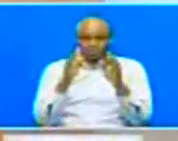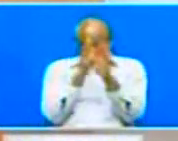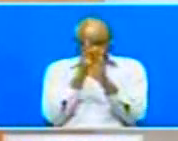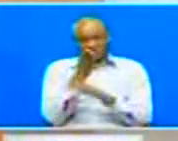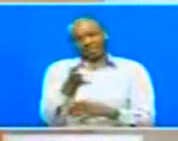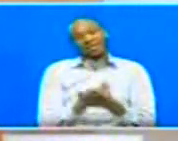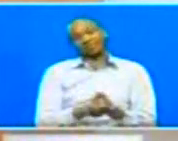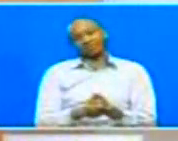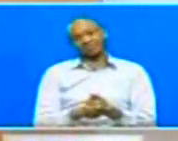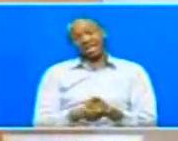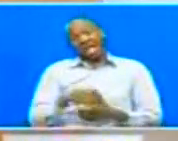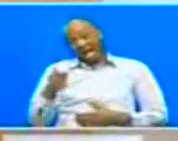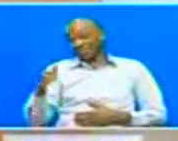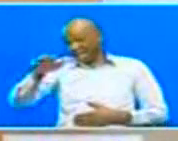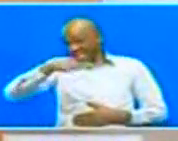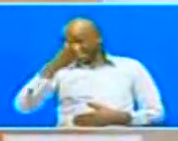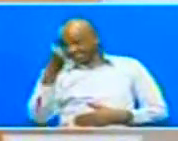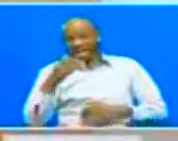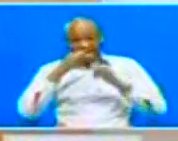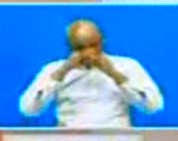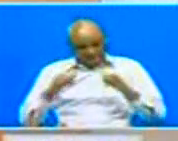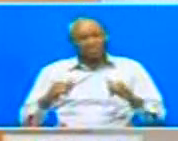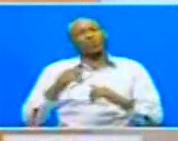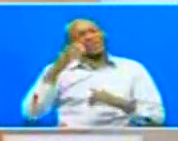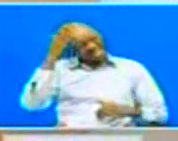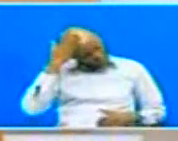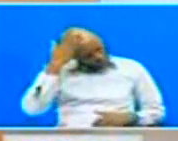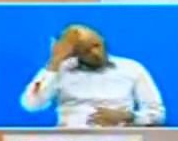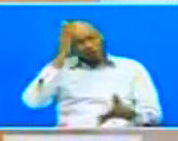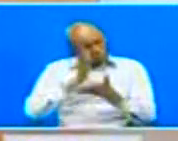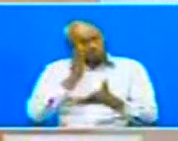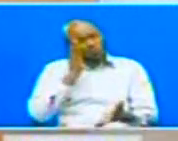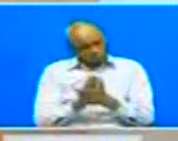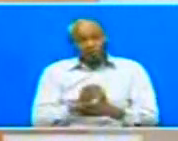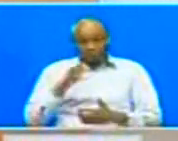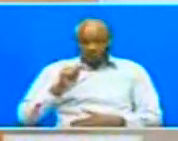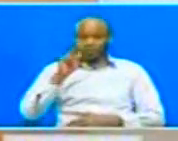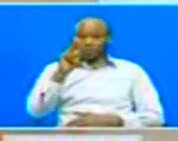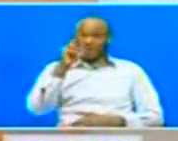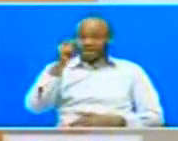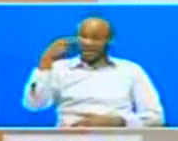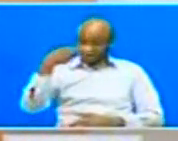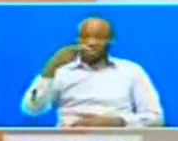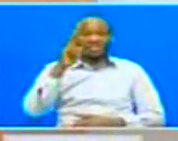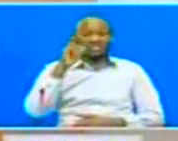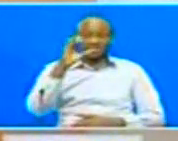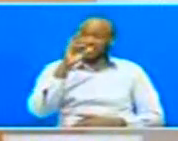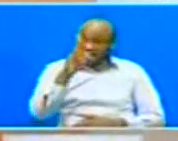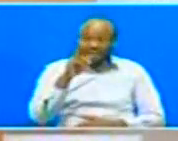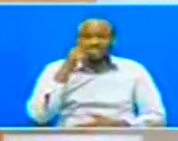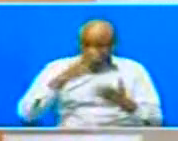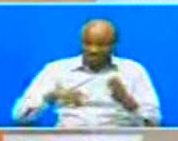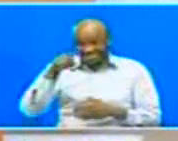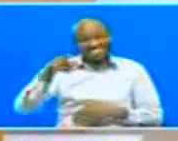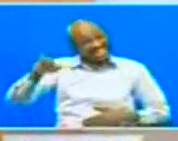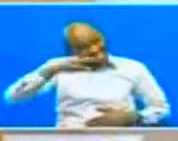base. There are areas in the camps which we know for a fact, these are stories from UNHCR and even from the host communities, which are